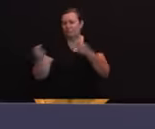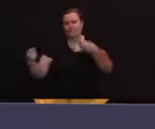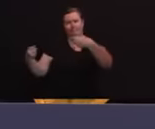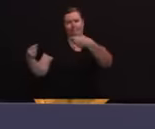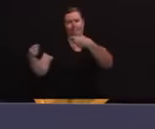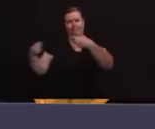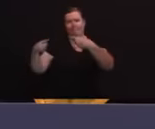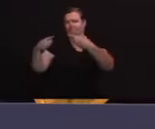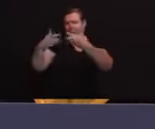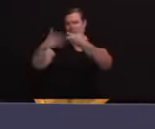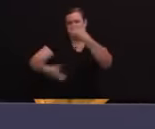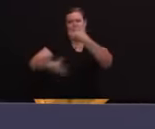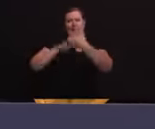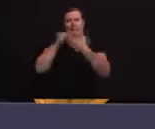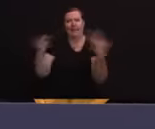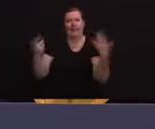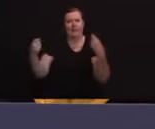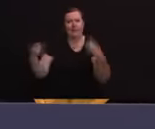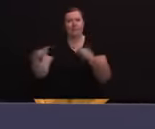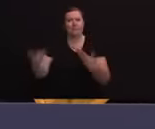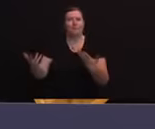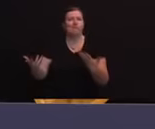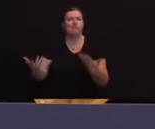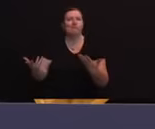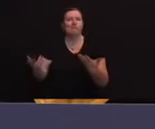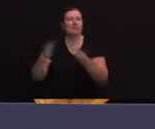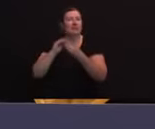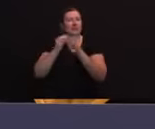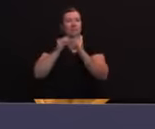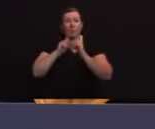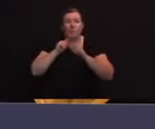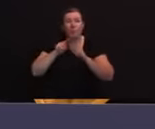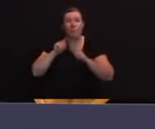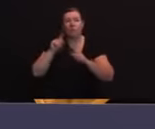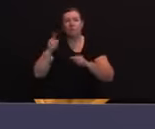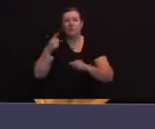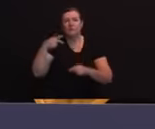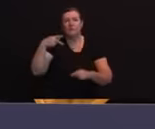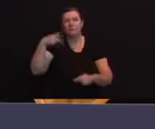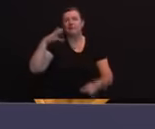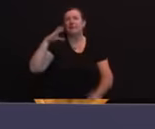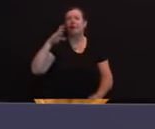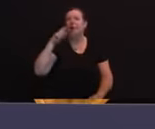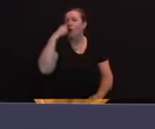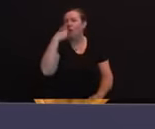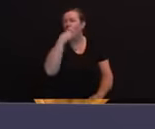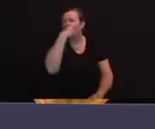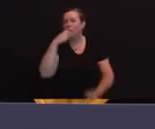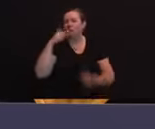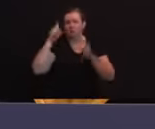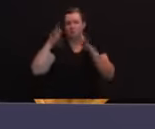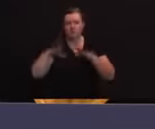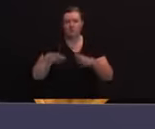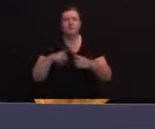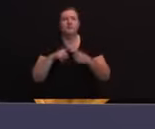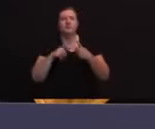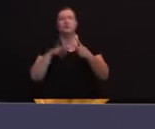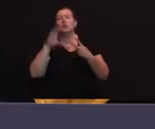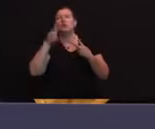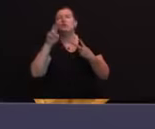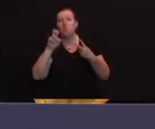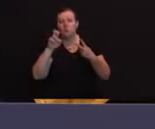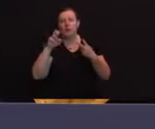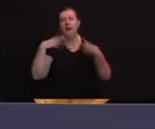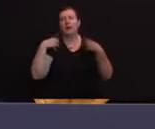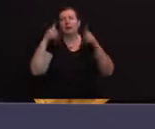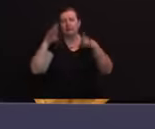that. So the numbers that we report are really the PCR tests, and they will now include when the Q health tests get online, they'll be a